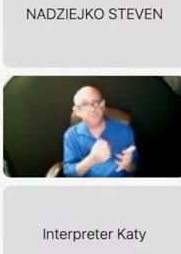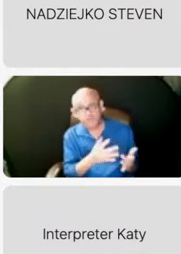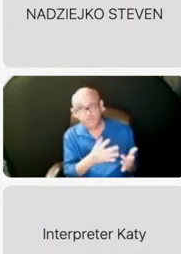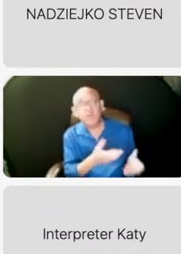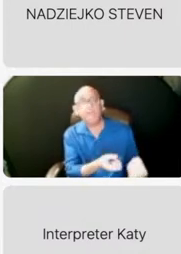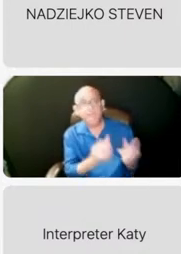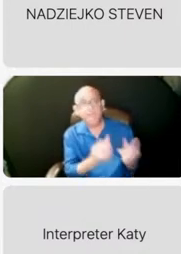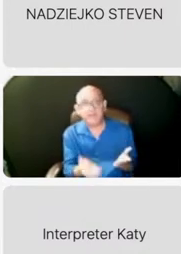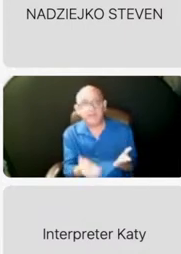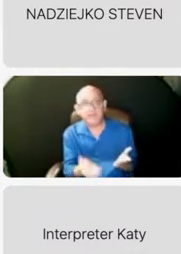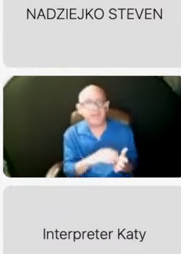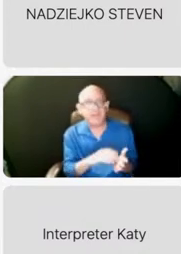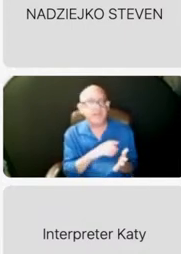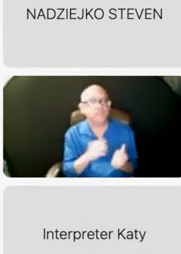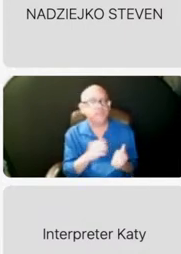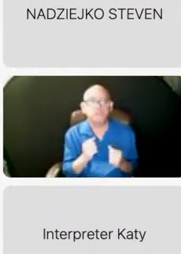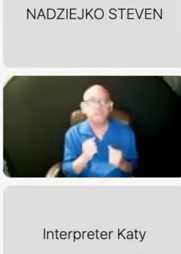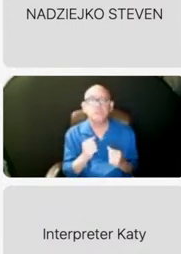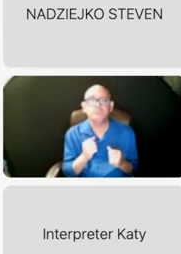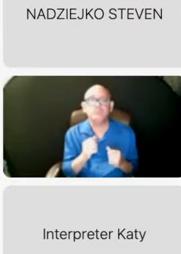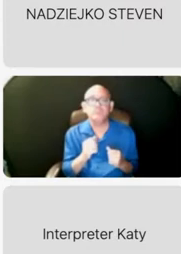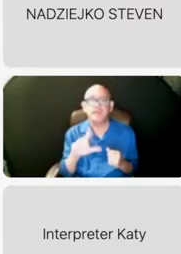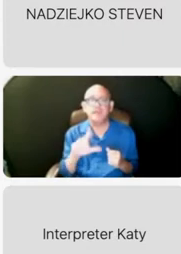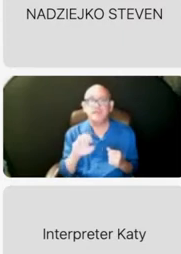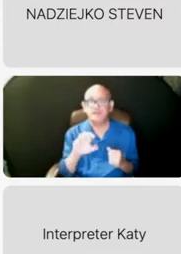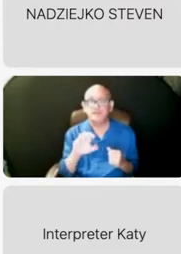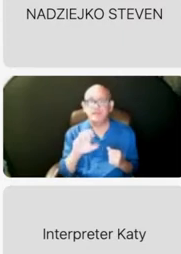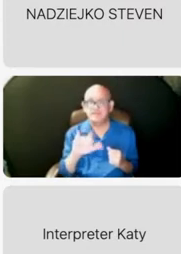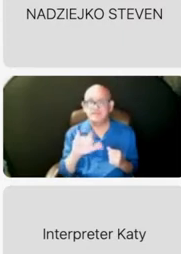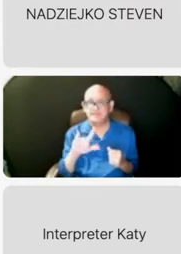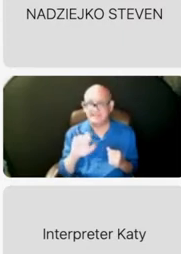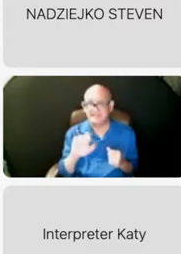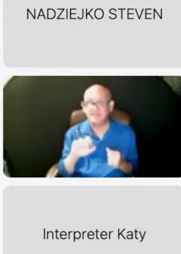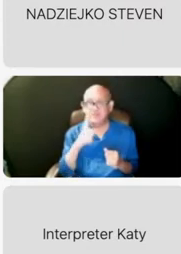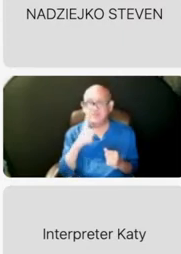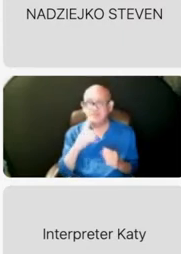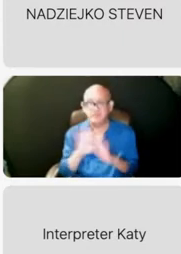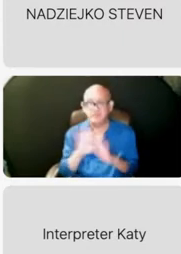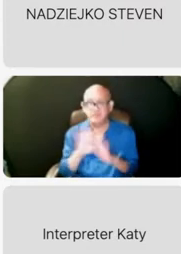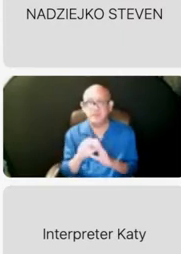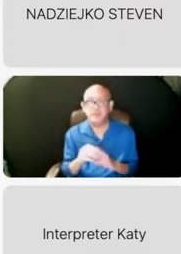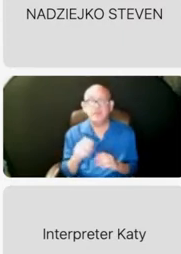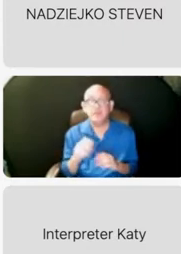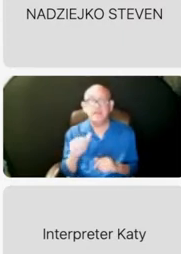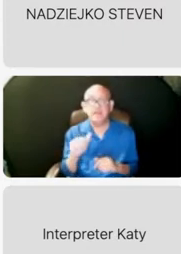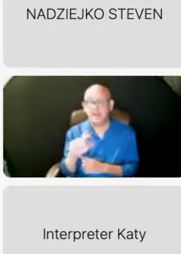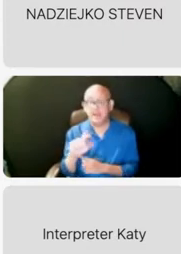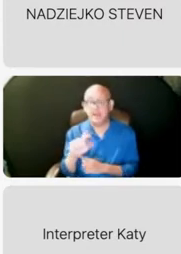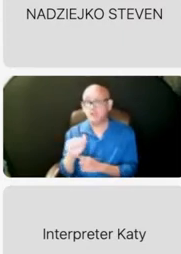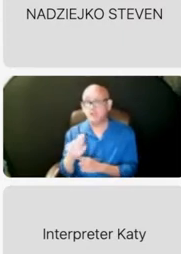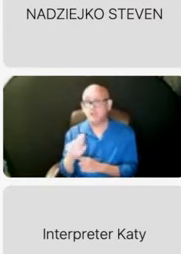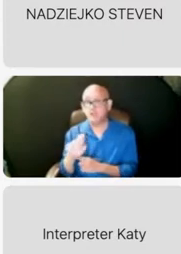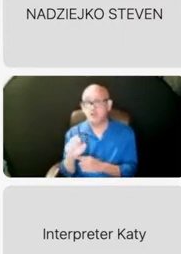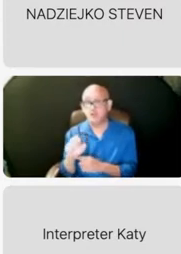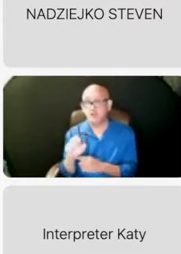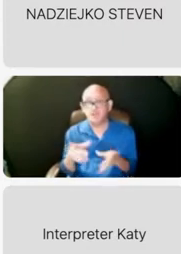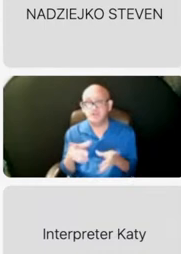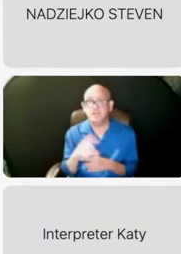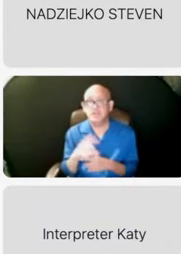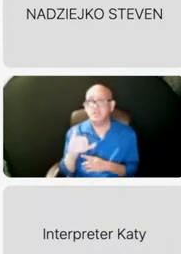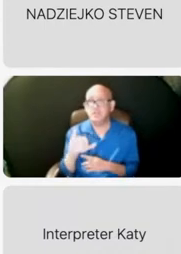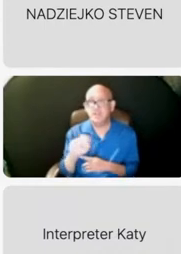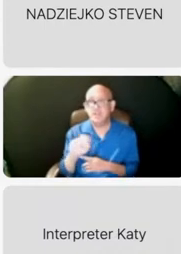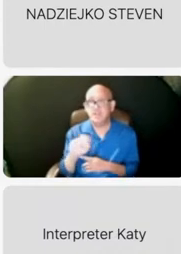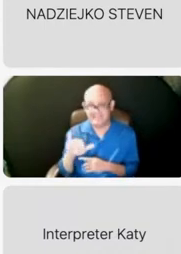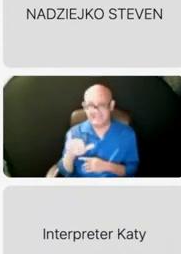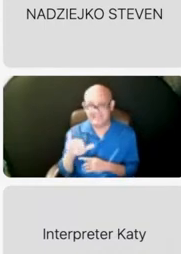and uh leslie anderson was re-elected at large director um it's jamie blinkenshop she's brand new she doesn't know